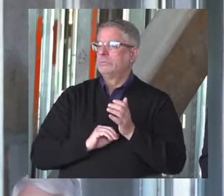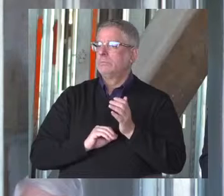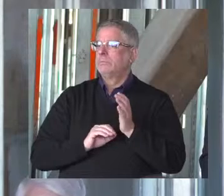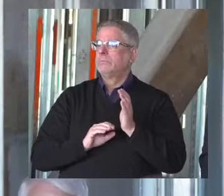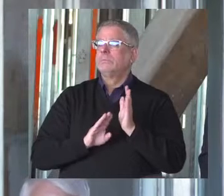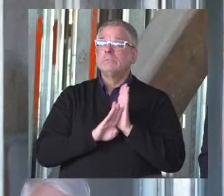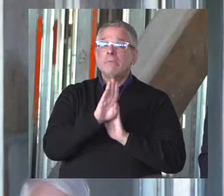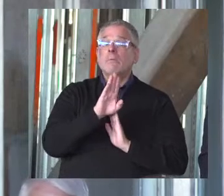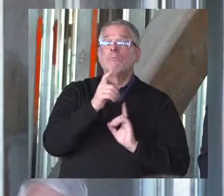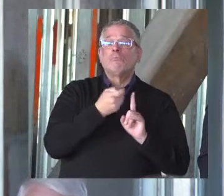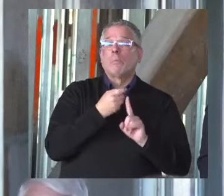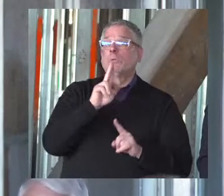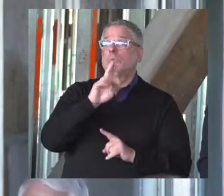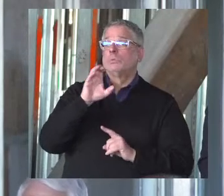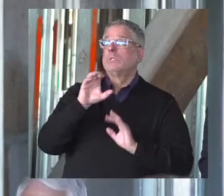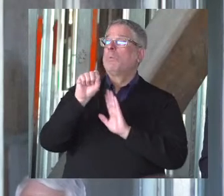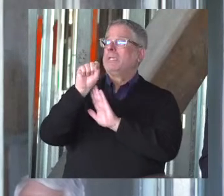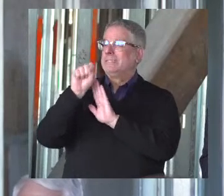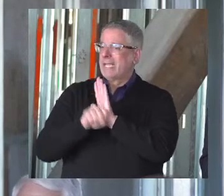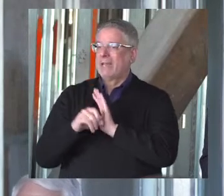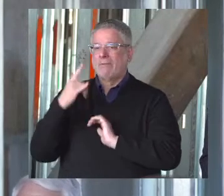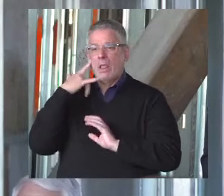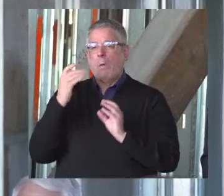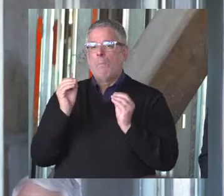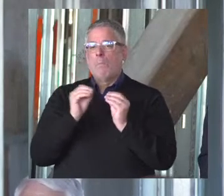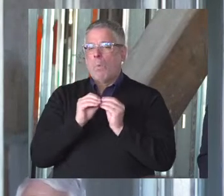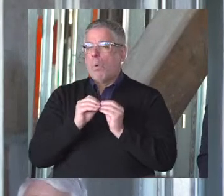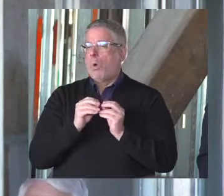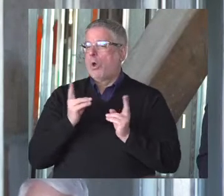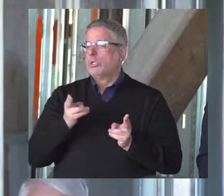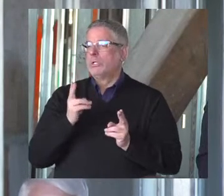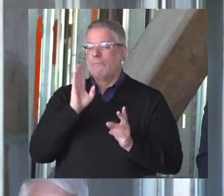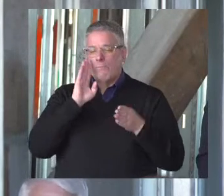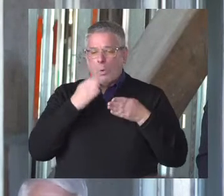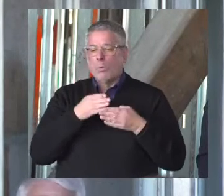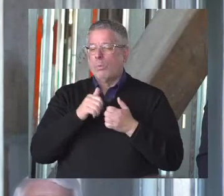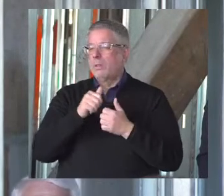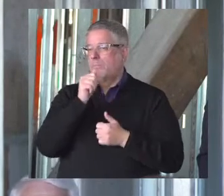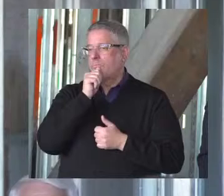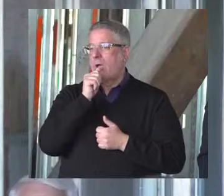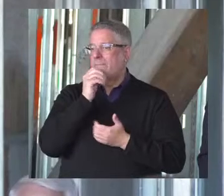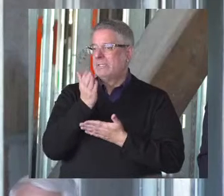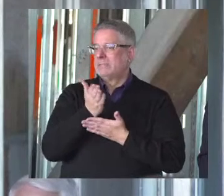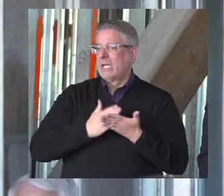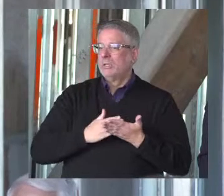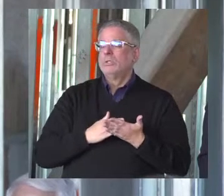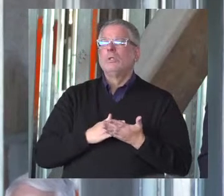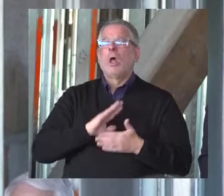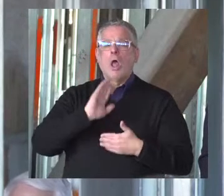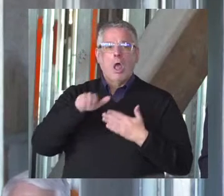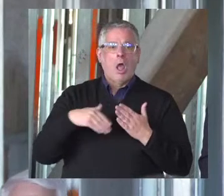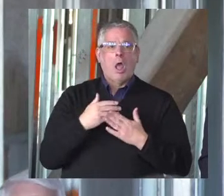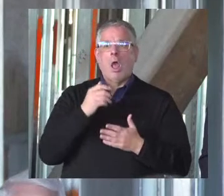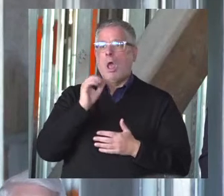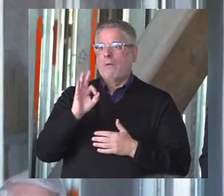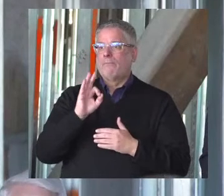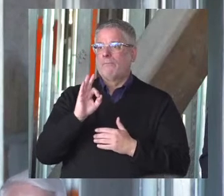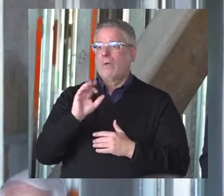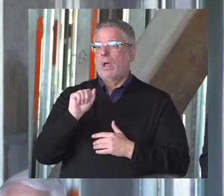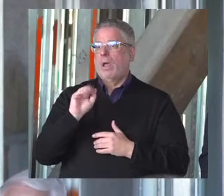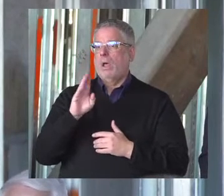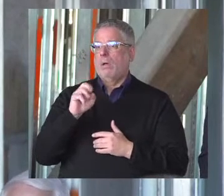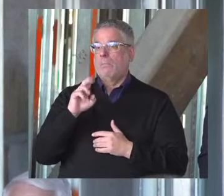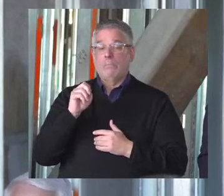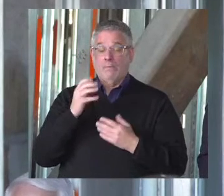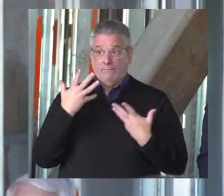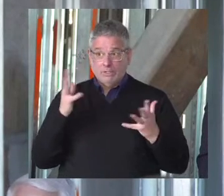at the UC with the state of California with more urgency and focus, not just with the private sector. So it's all of the above.